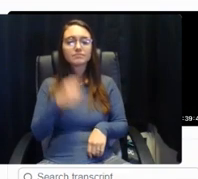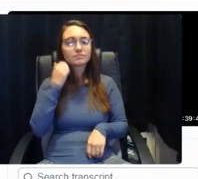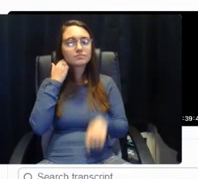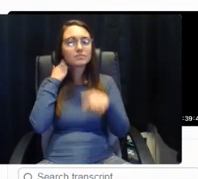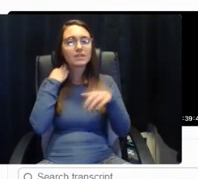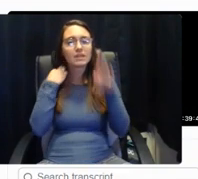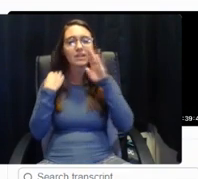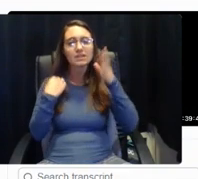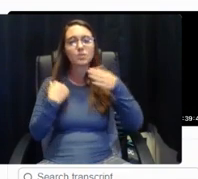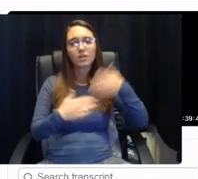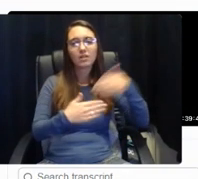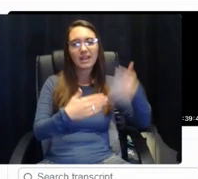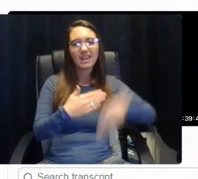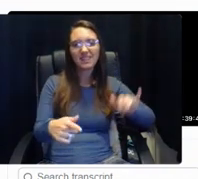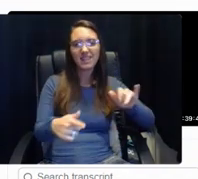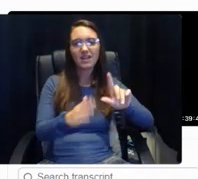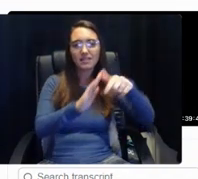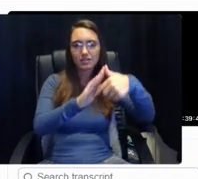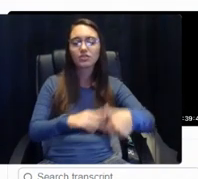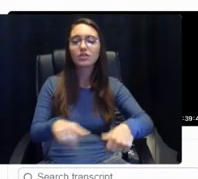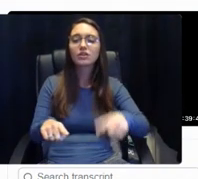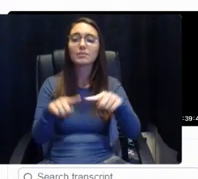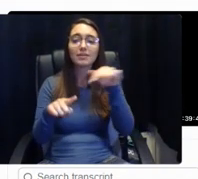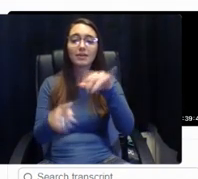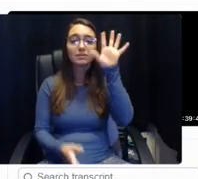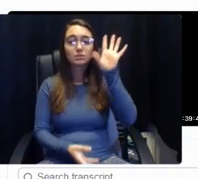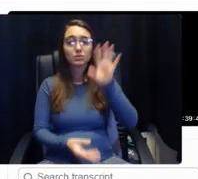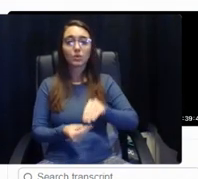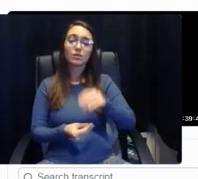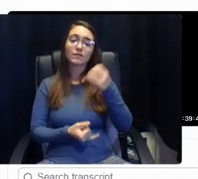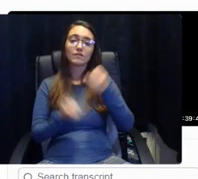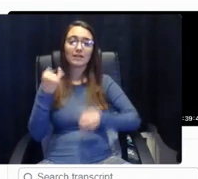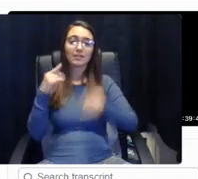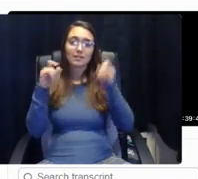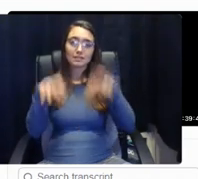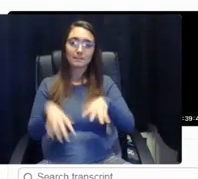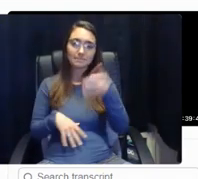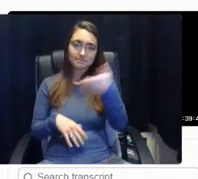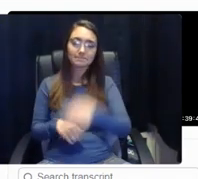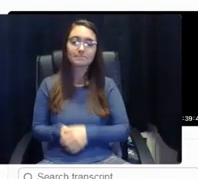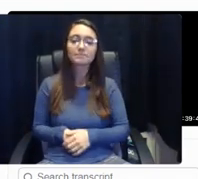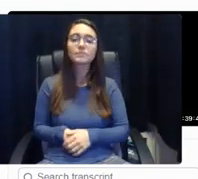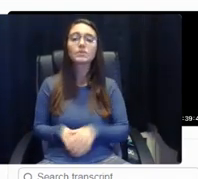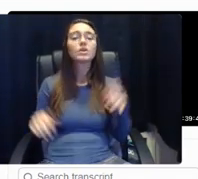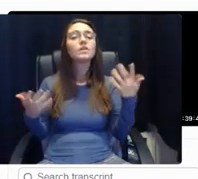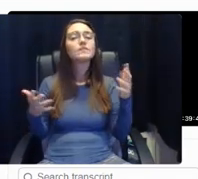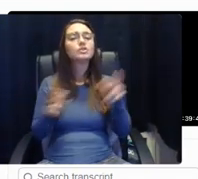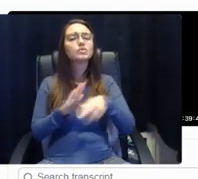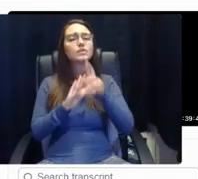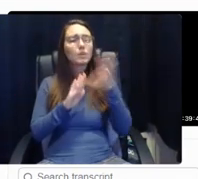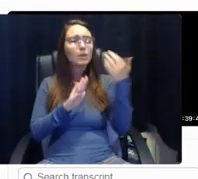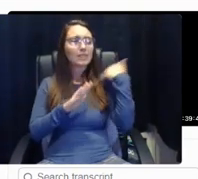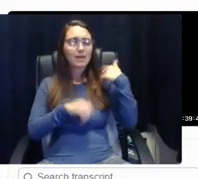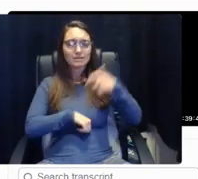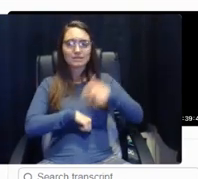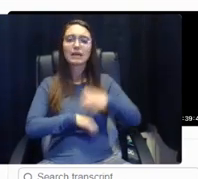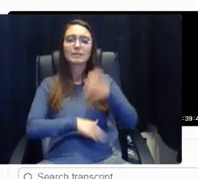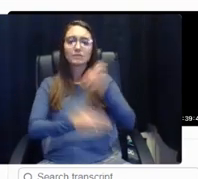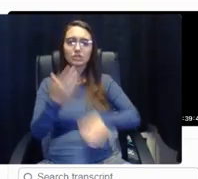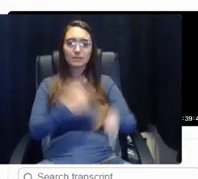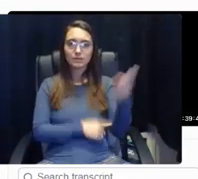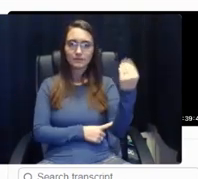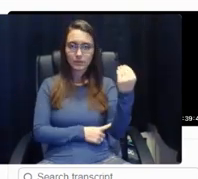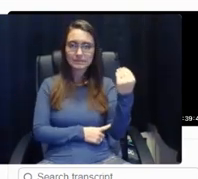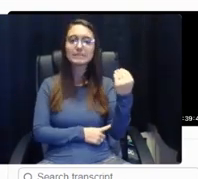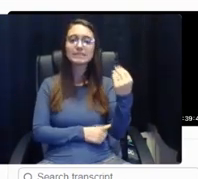is the coverage, how it look like. Now, we have done review in a previous recording of chapter